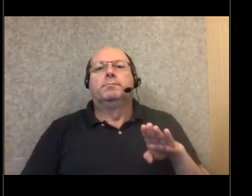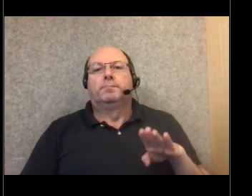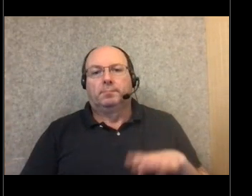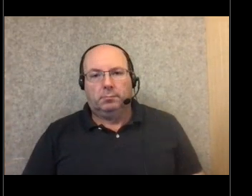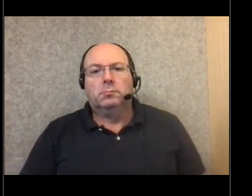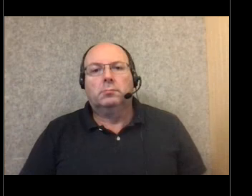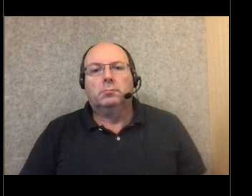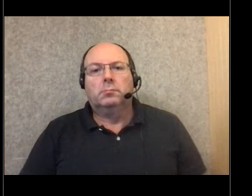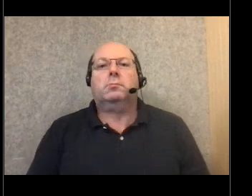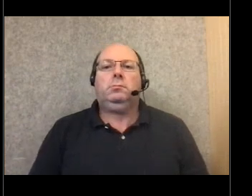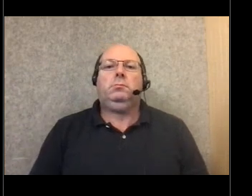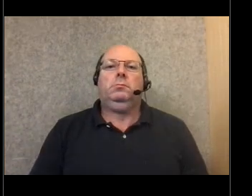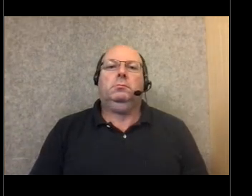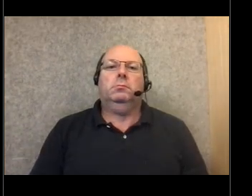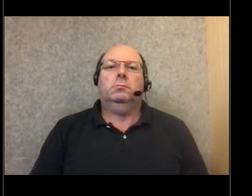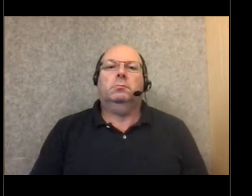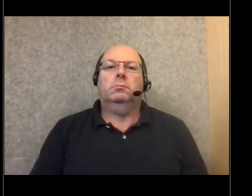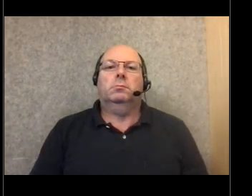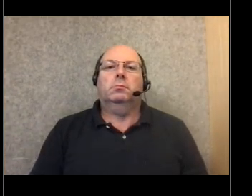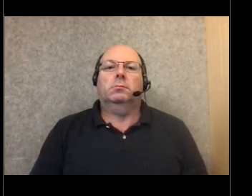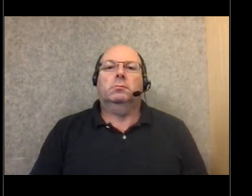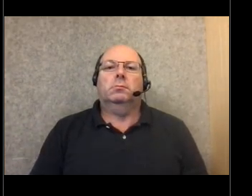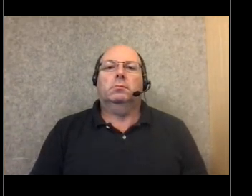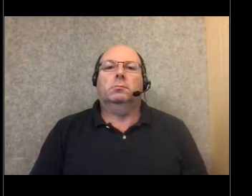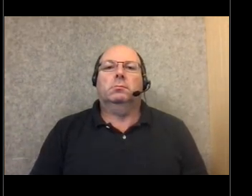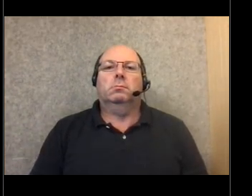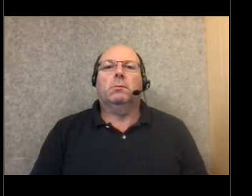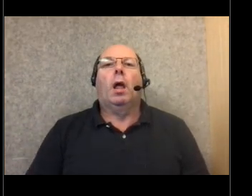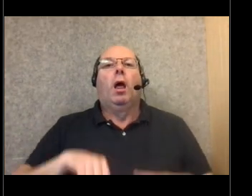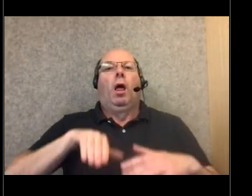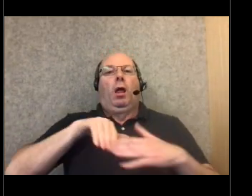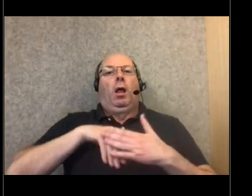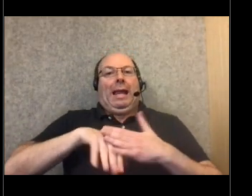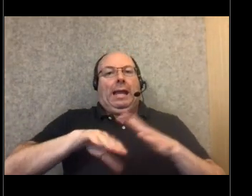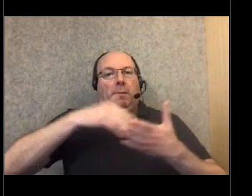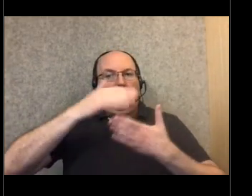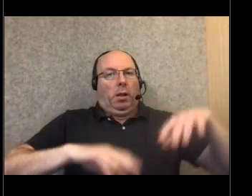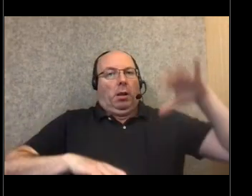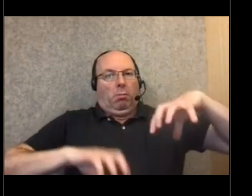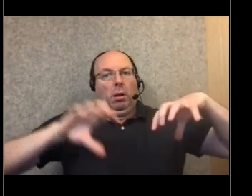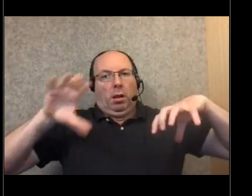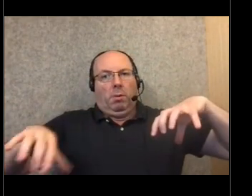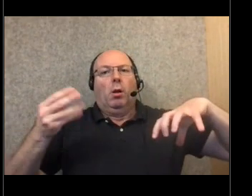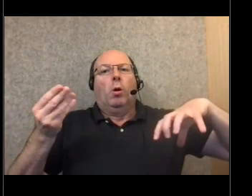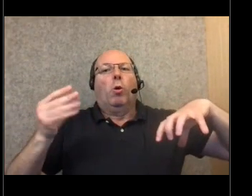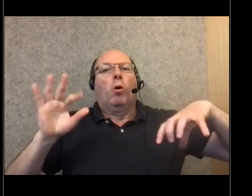Accessible routes and walks between accessible buildings and site facilities.